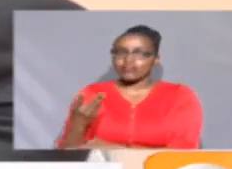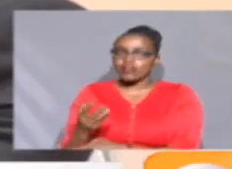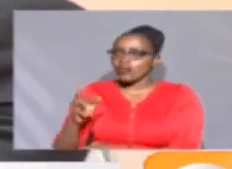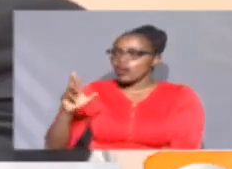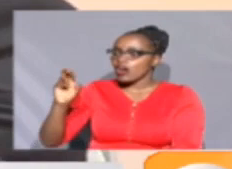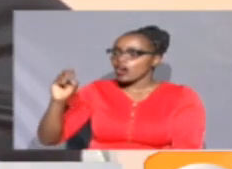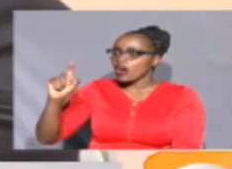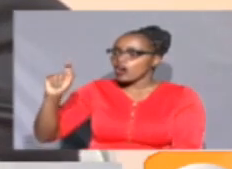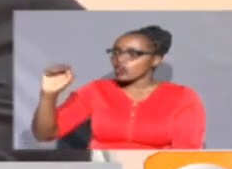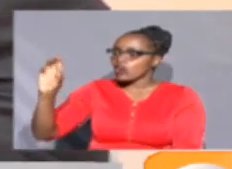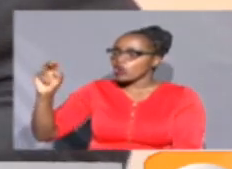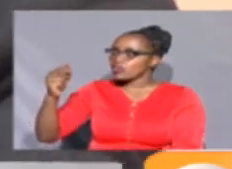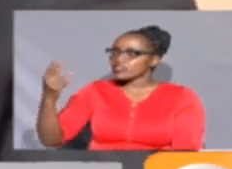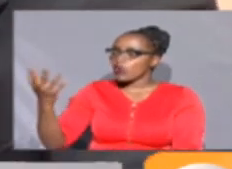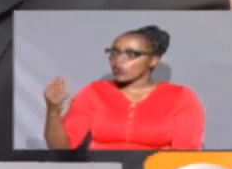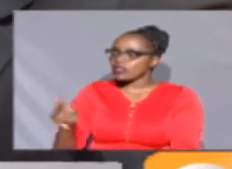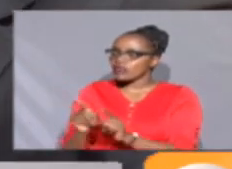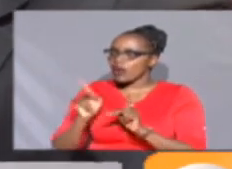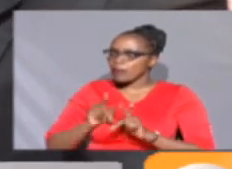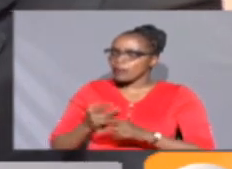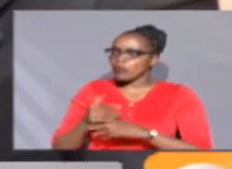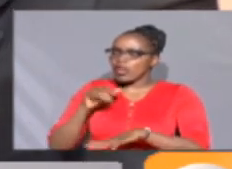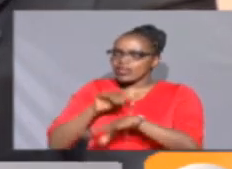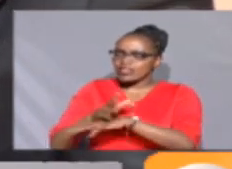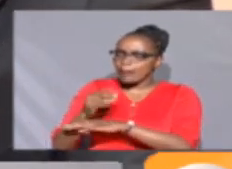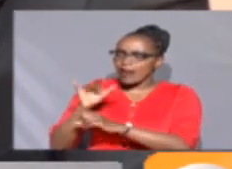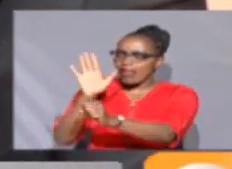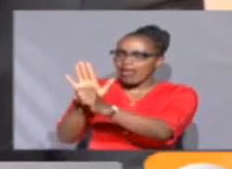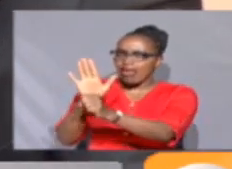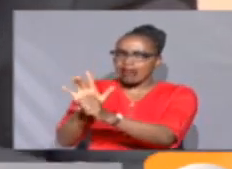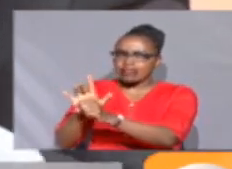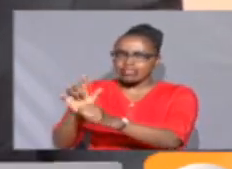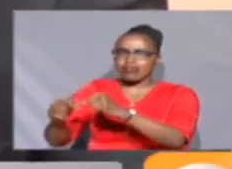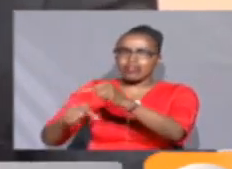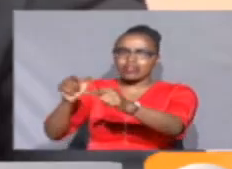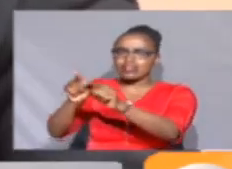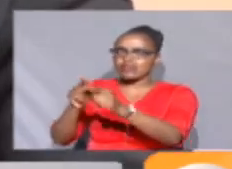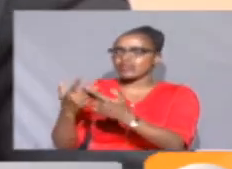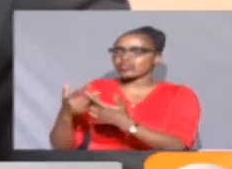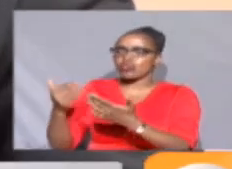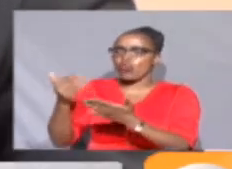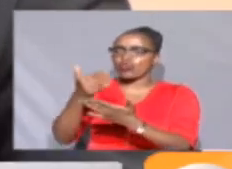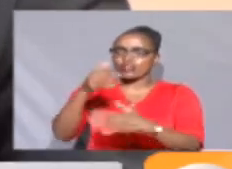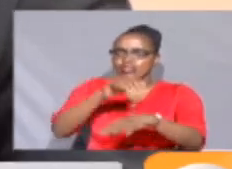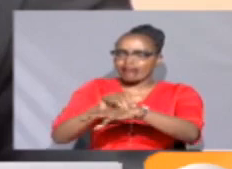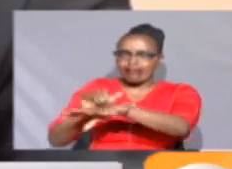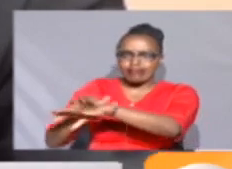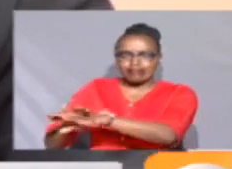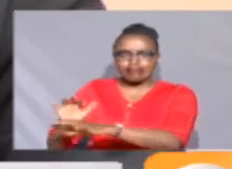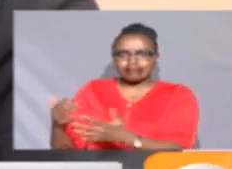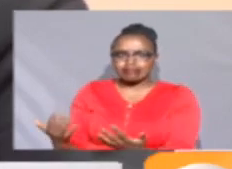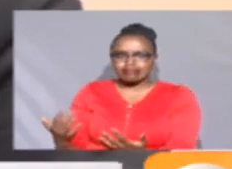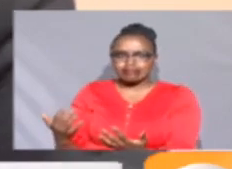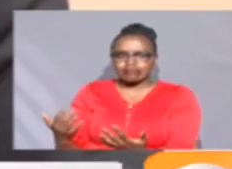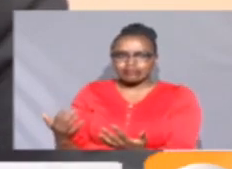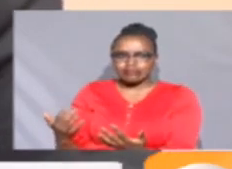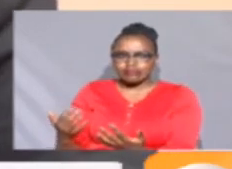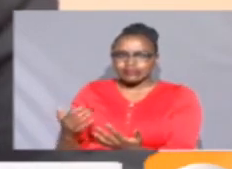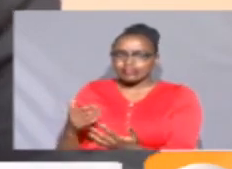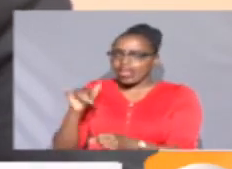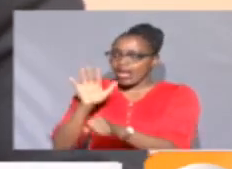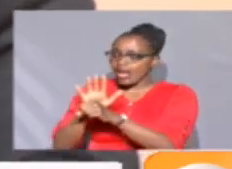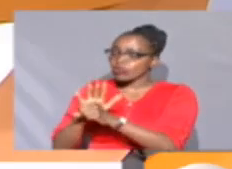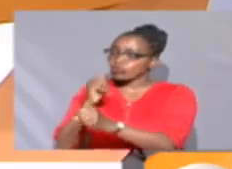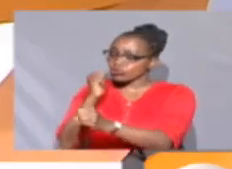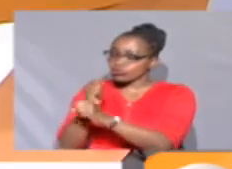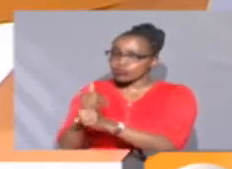Rotich? Where are these people we are taking so much money as if we are, proceeding on recovery going to? That is why I'm saying we still have a lot to do.